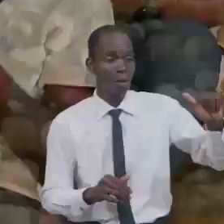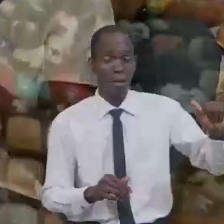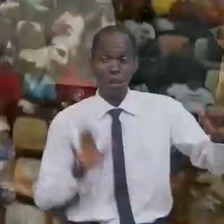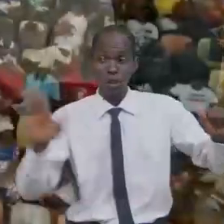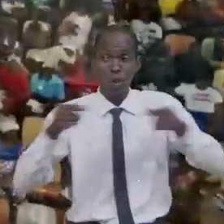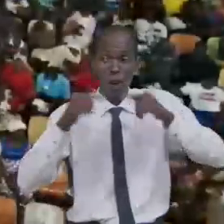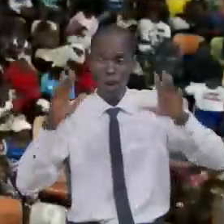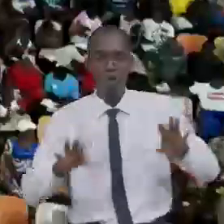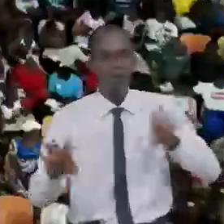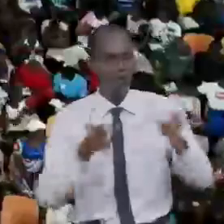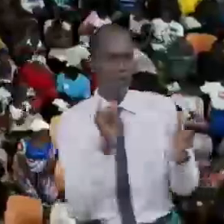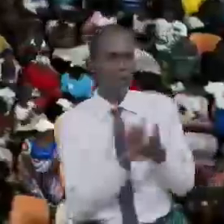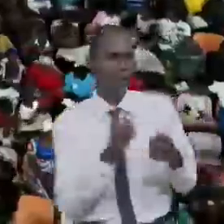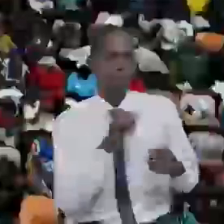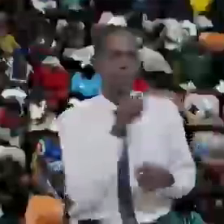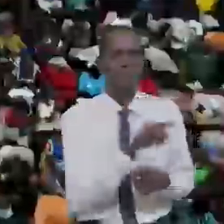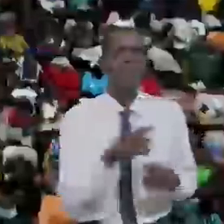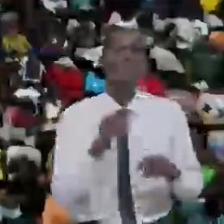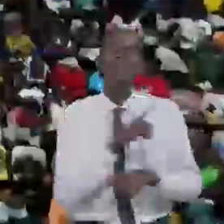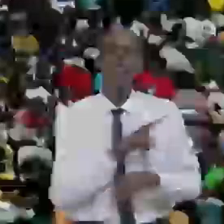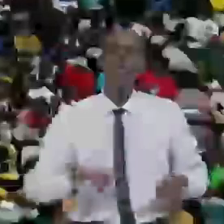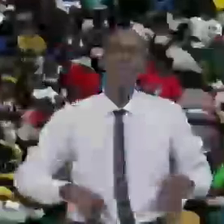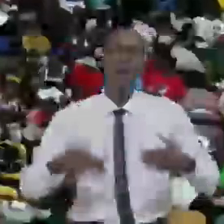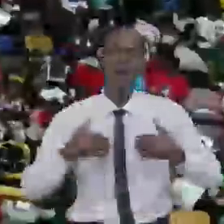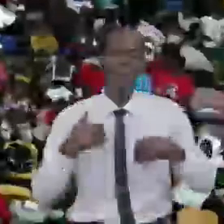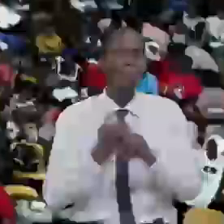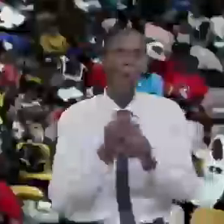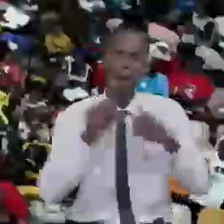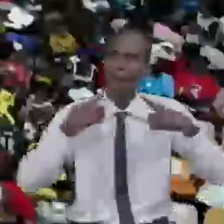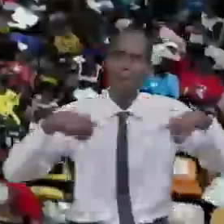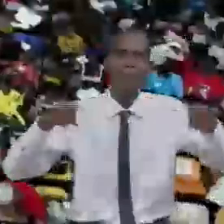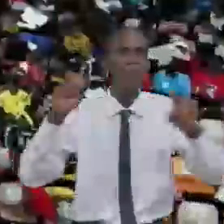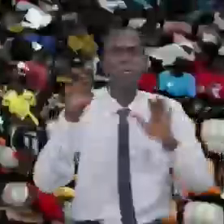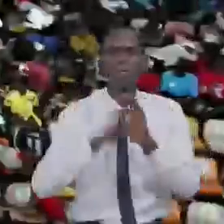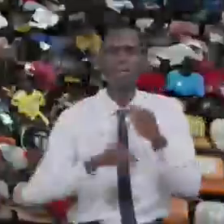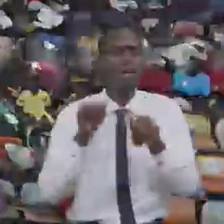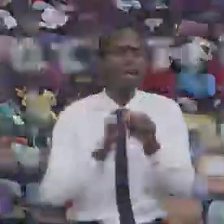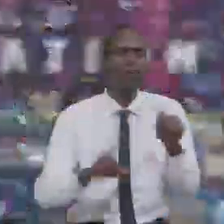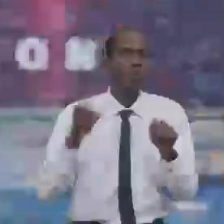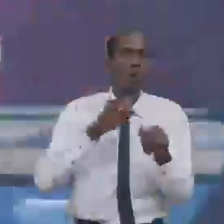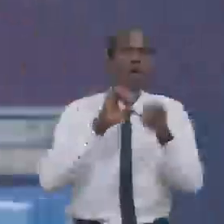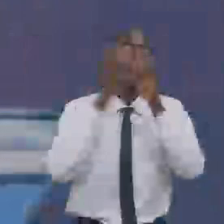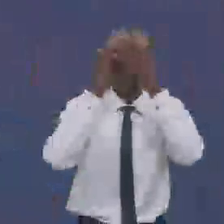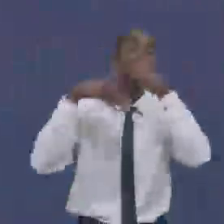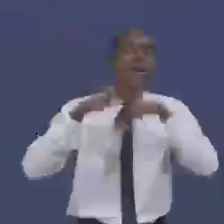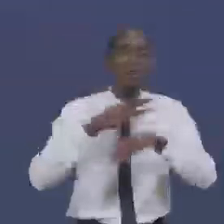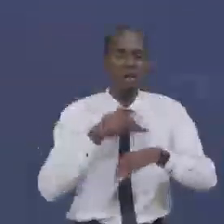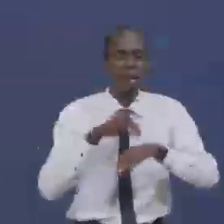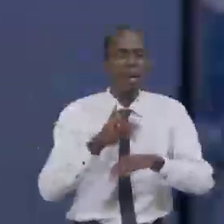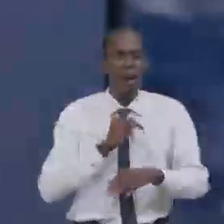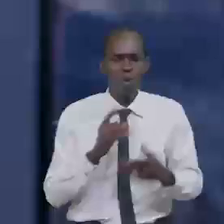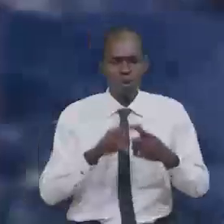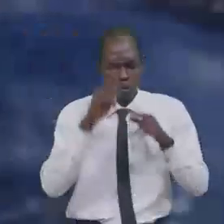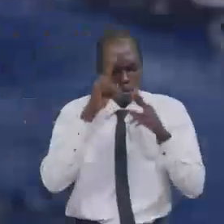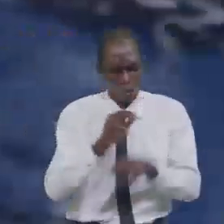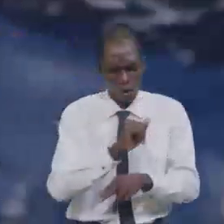Lord of Lords has made announcement all over heaven, all over the earth. I want to honor a boy. I want to honor